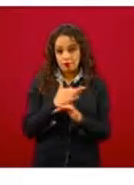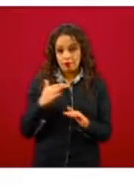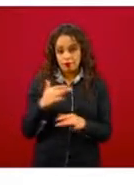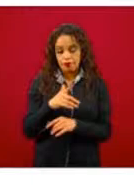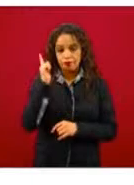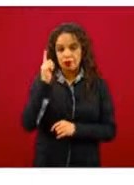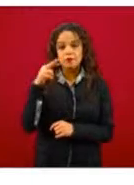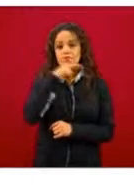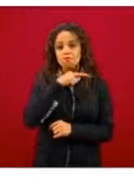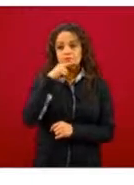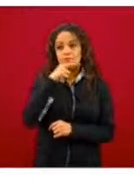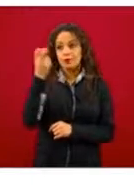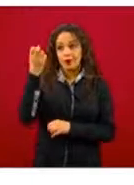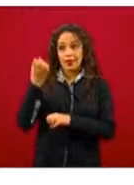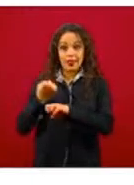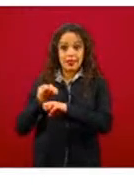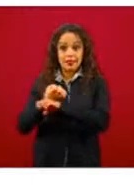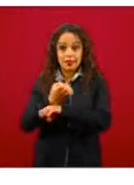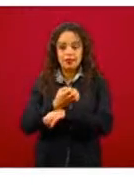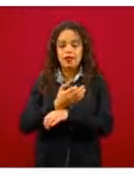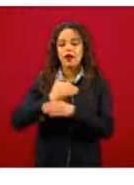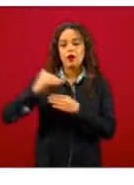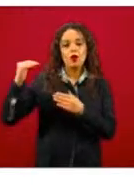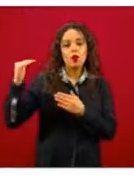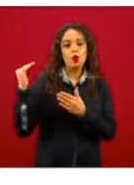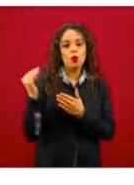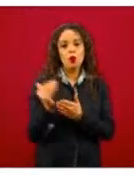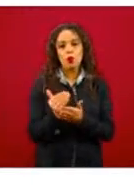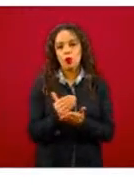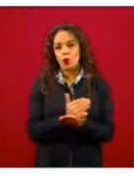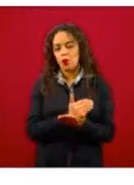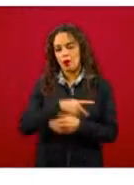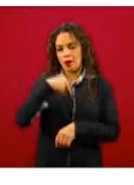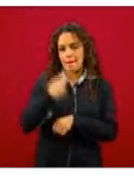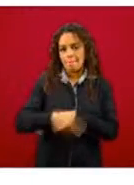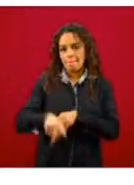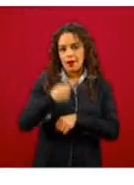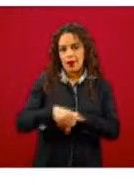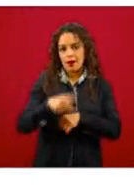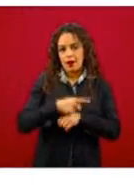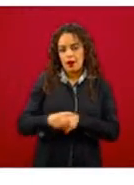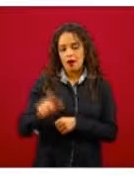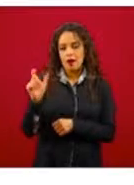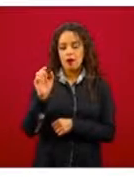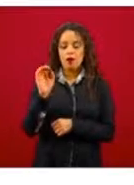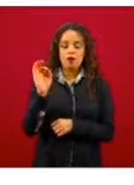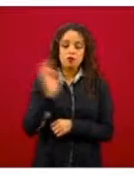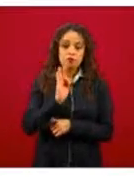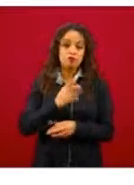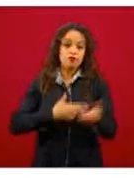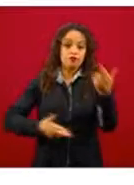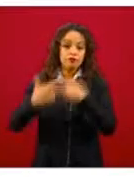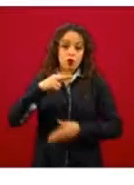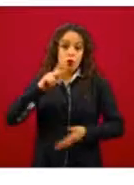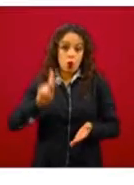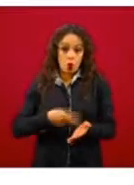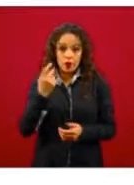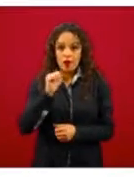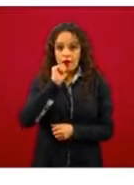do hope that this mobility contention helps the state of Quintana Roo to